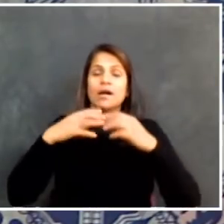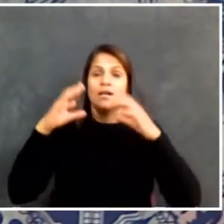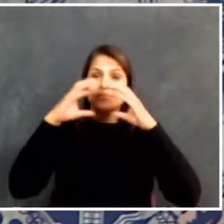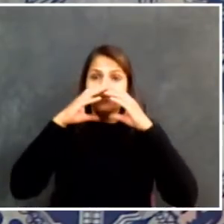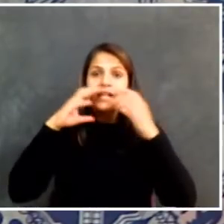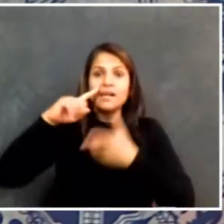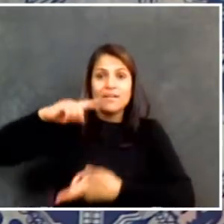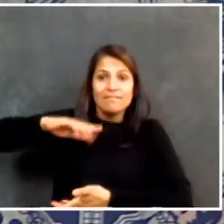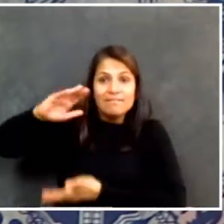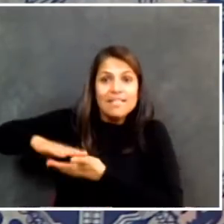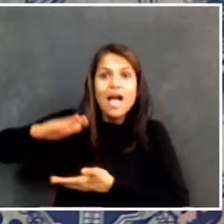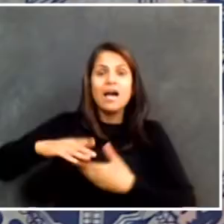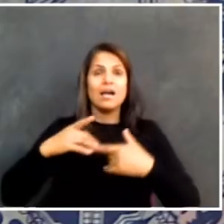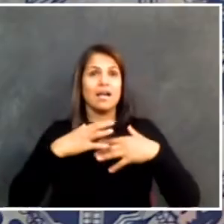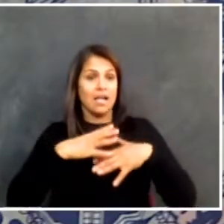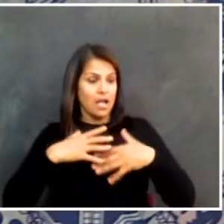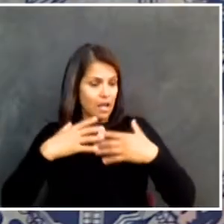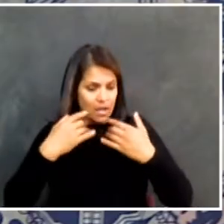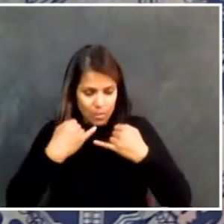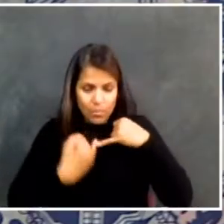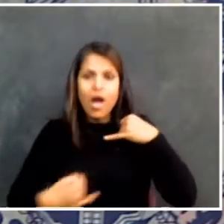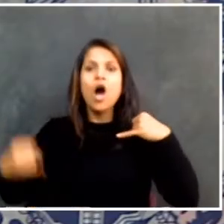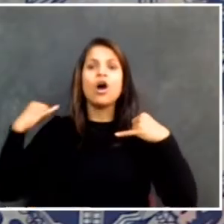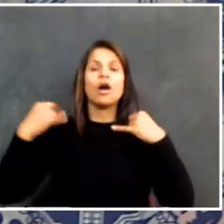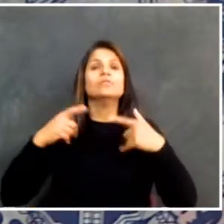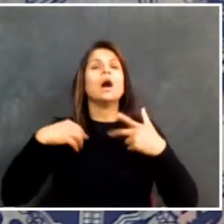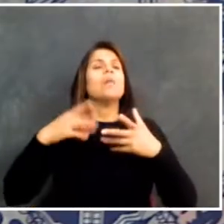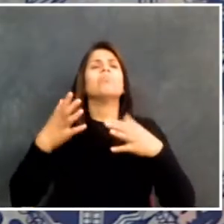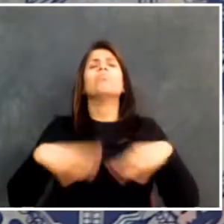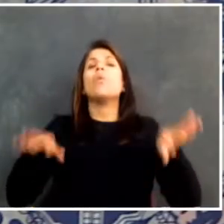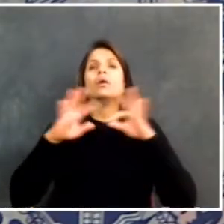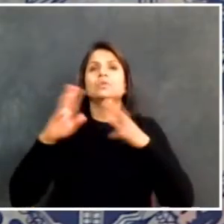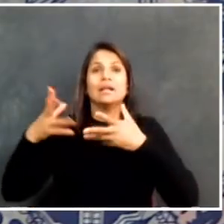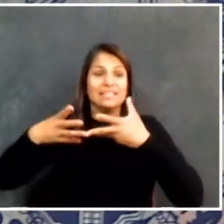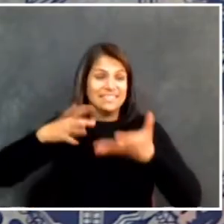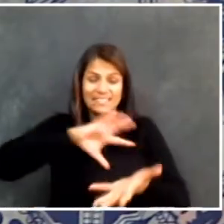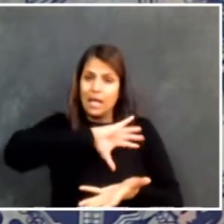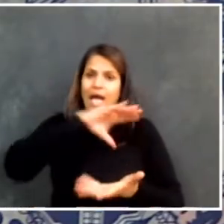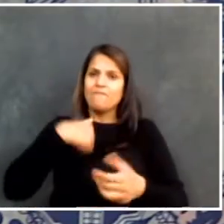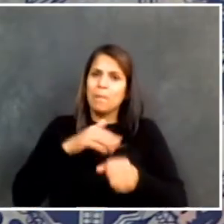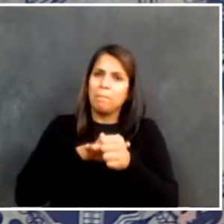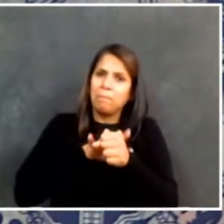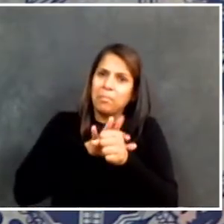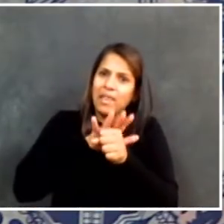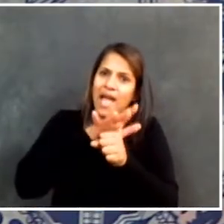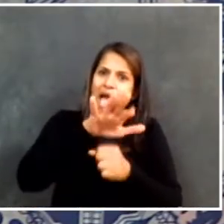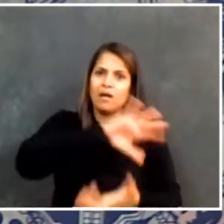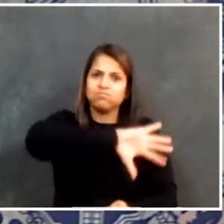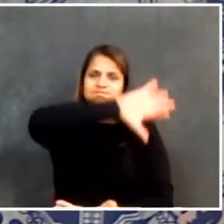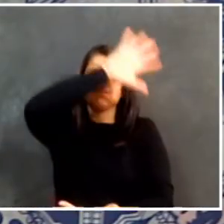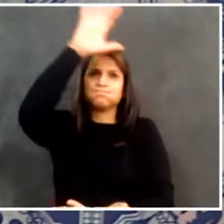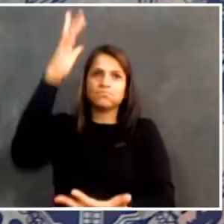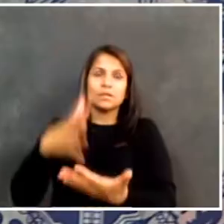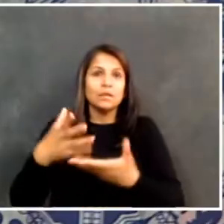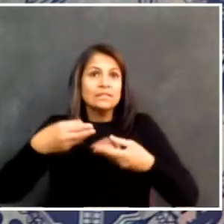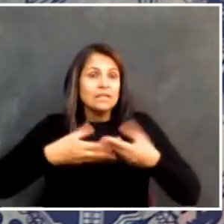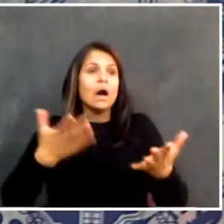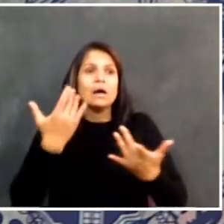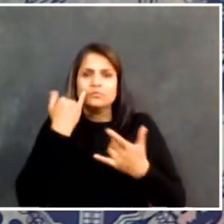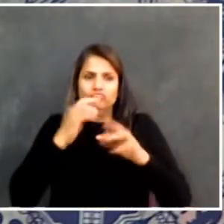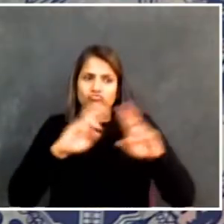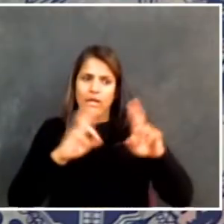a resurgence. We do not know where this disease is going. It is the great unknown, Yoav. This is what we've seen all over the